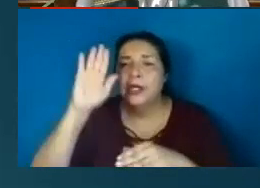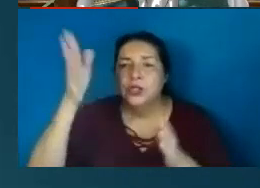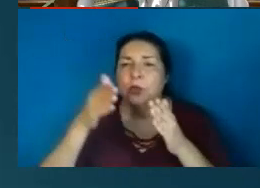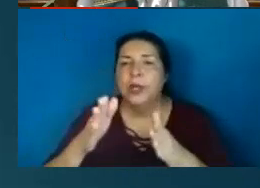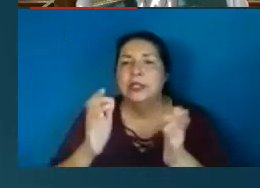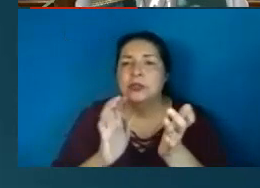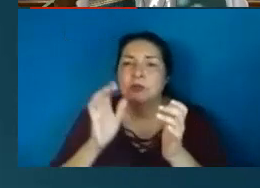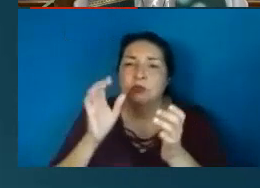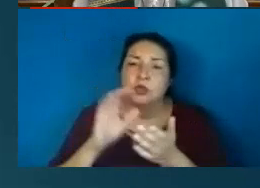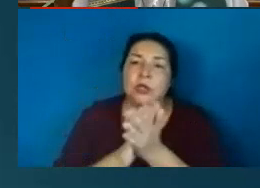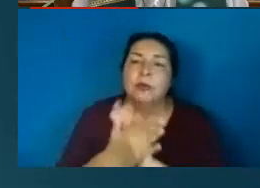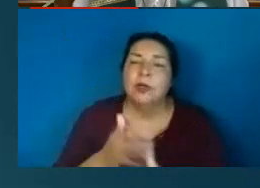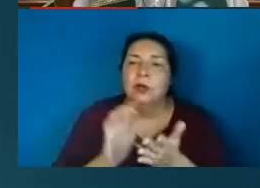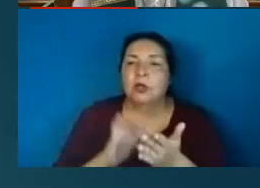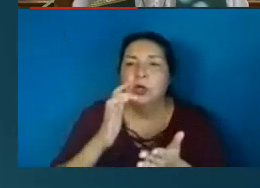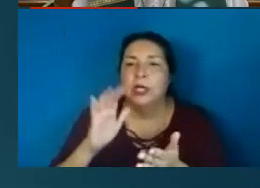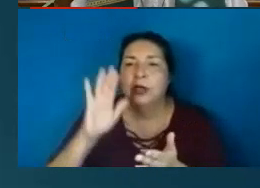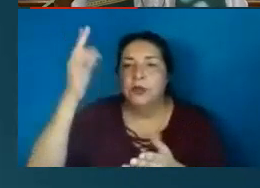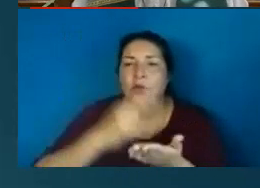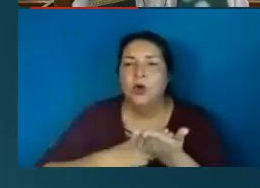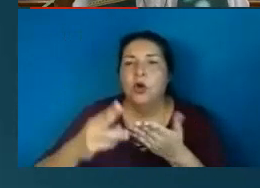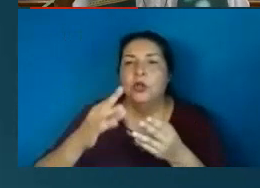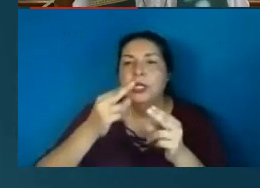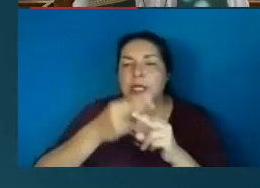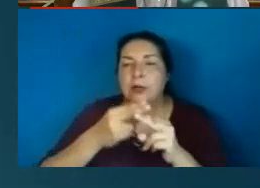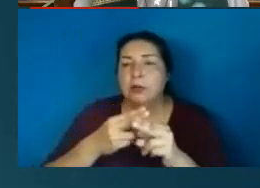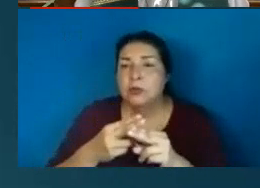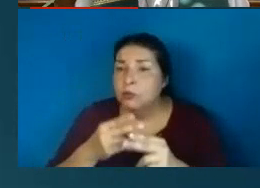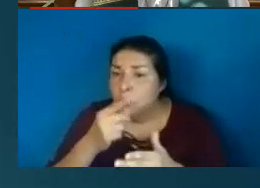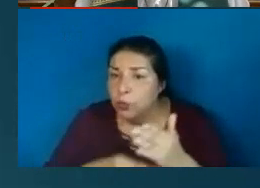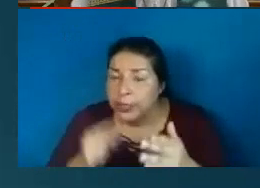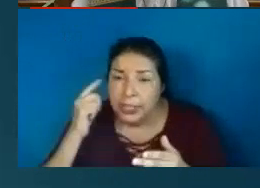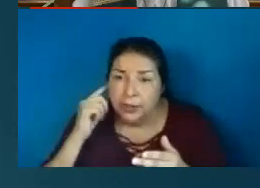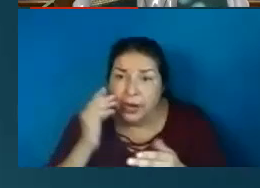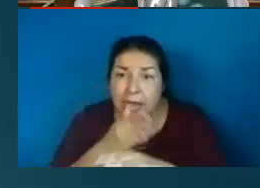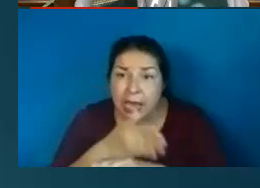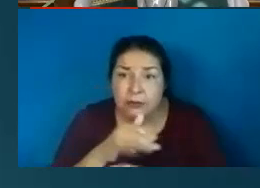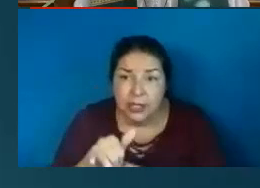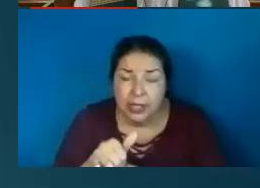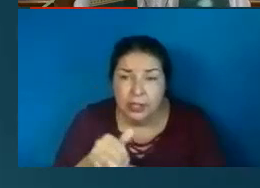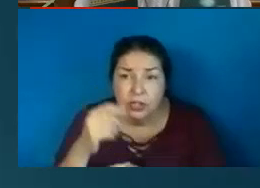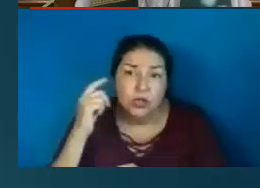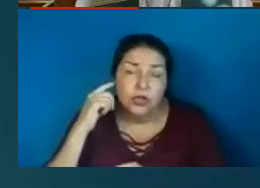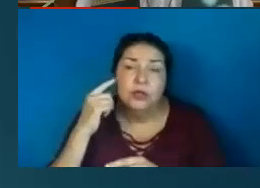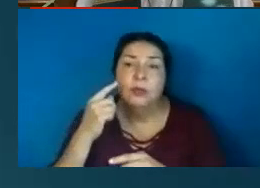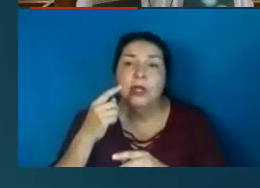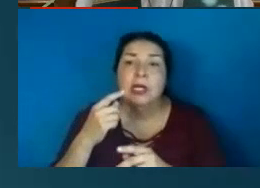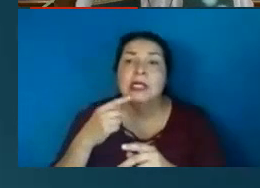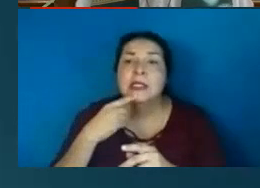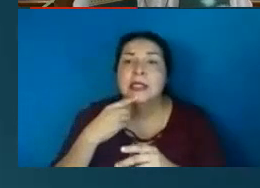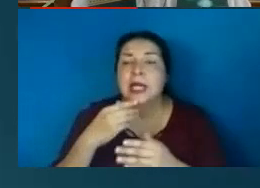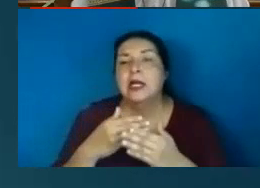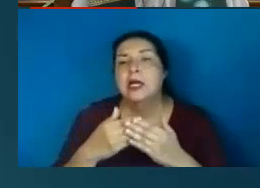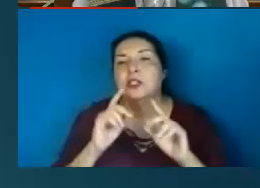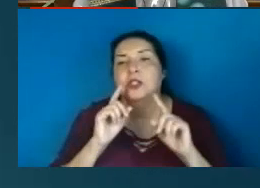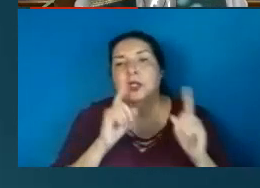name. What do you then hear after that? You heard me say under the orders from God to